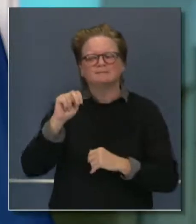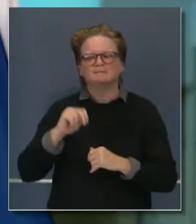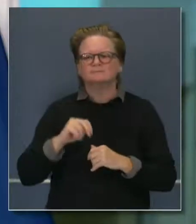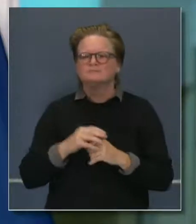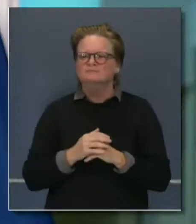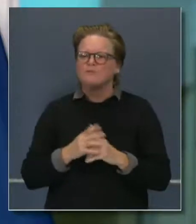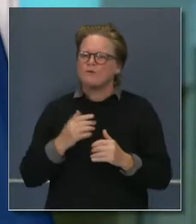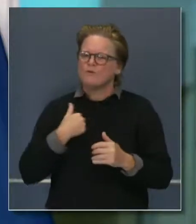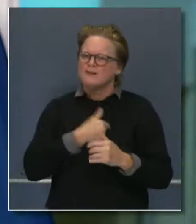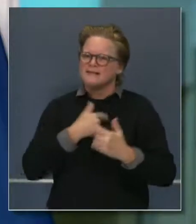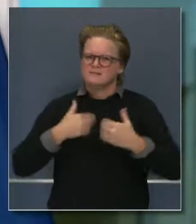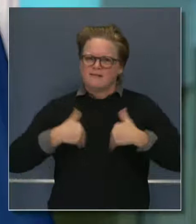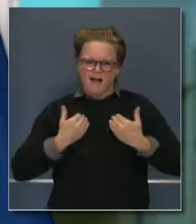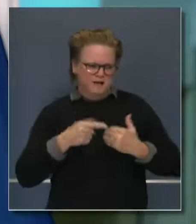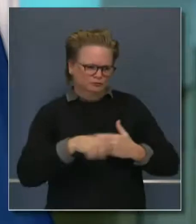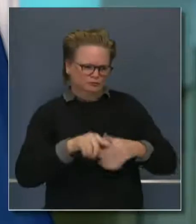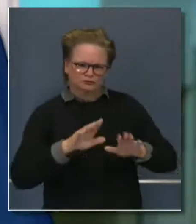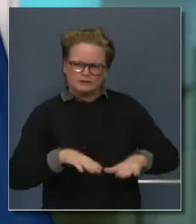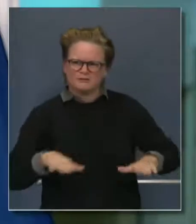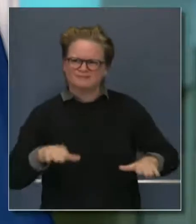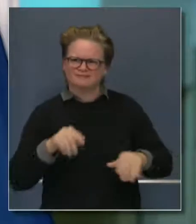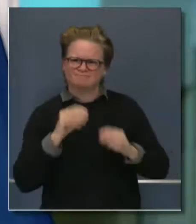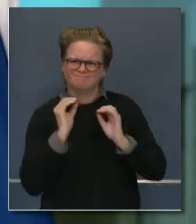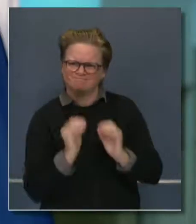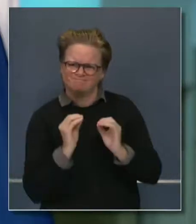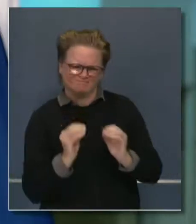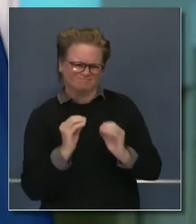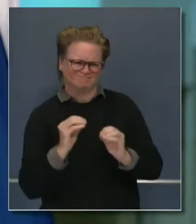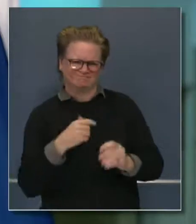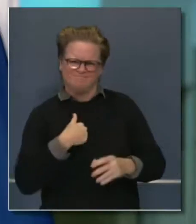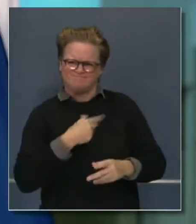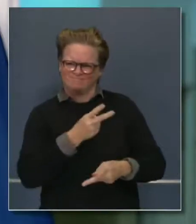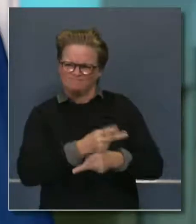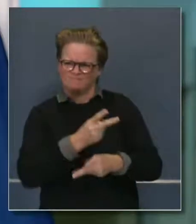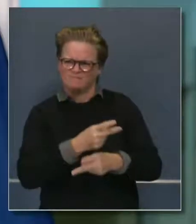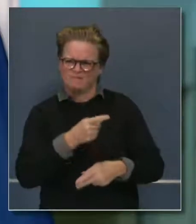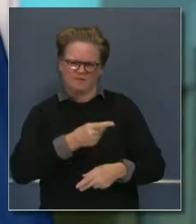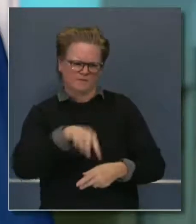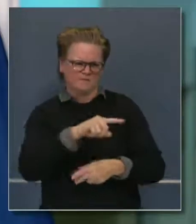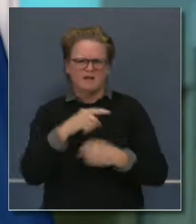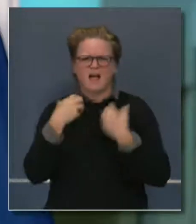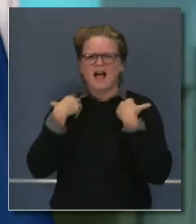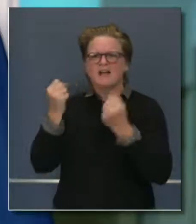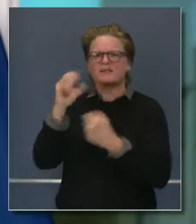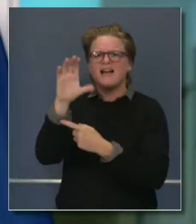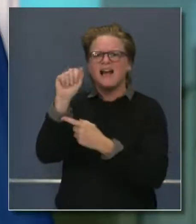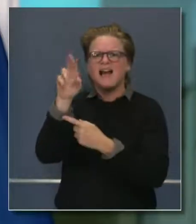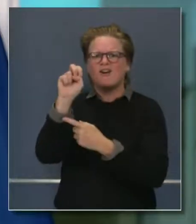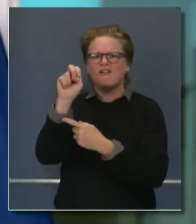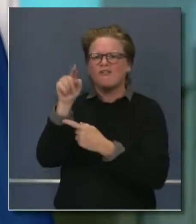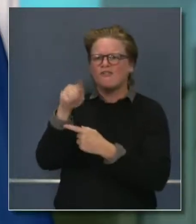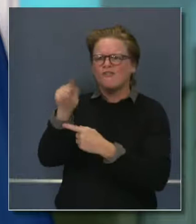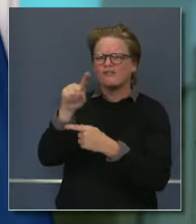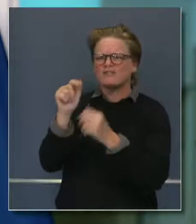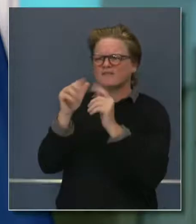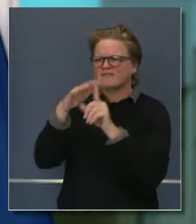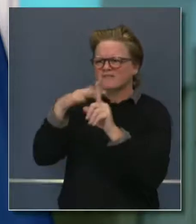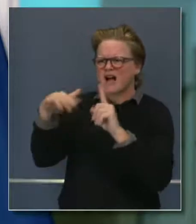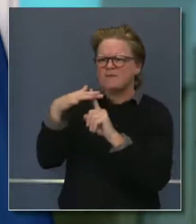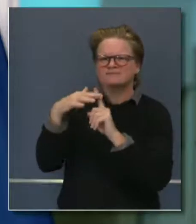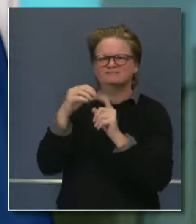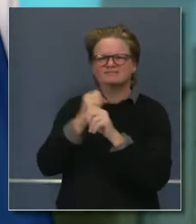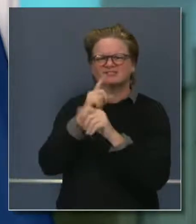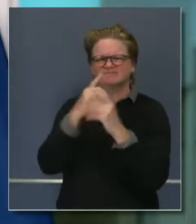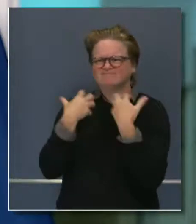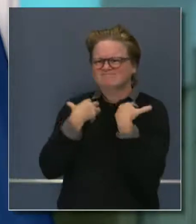issues related to their agenda on health and education, issues related to the environment, environmental stewardship, and